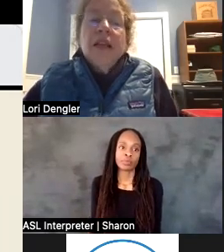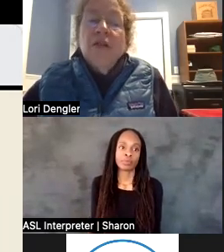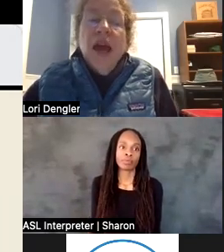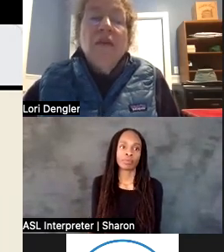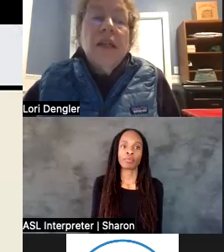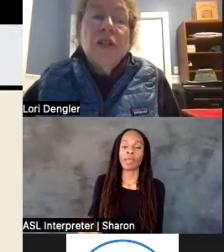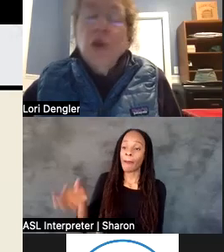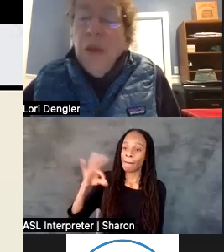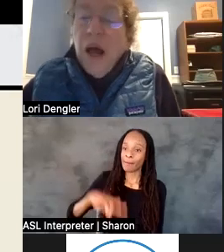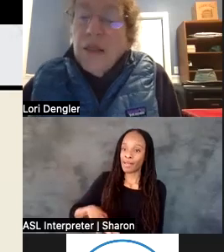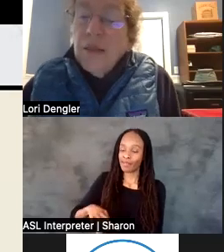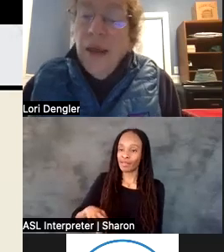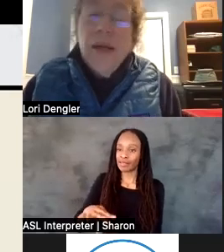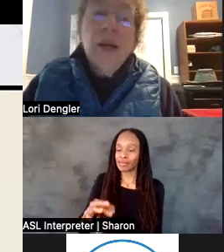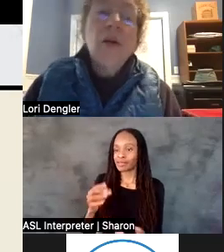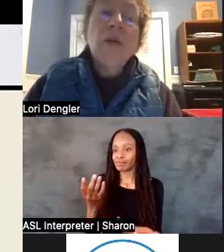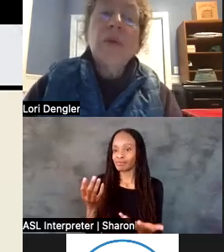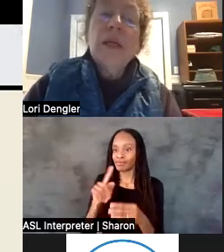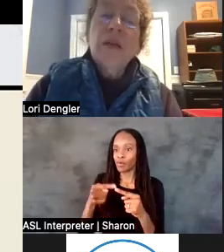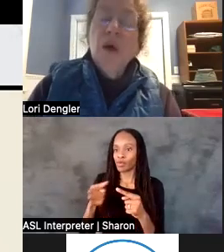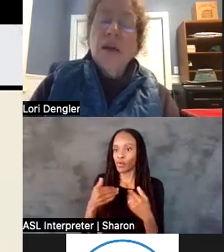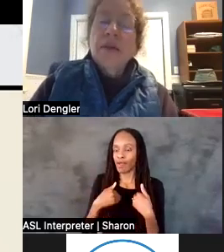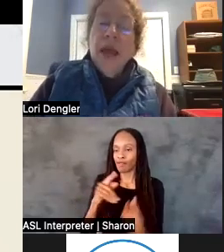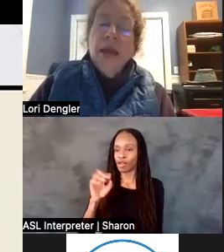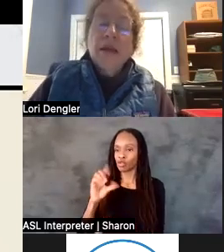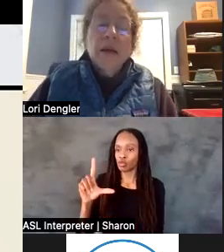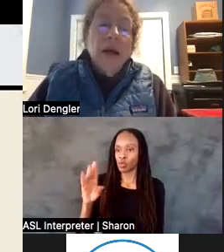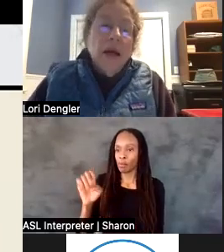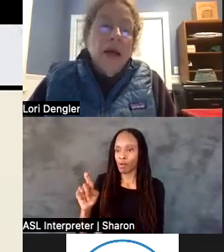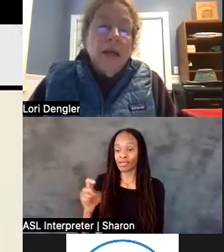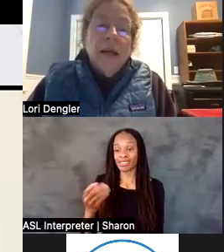Benefits of having a toolbox. And here I really want to thank